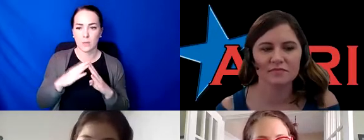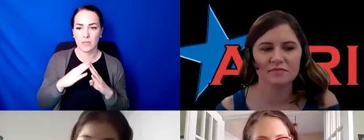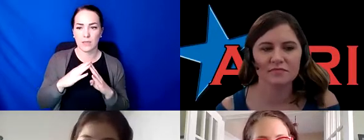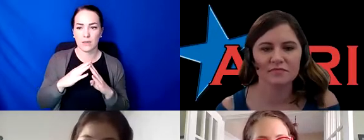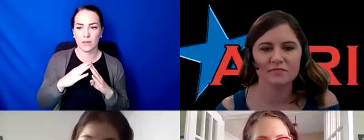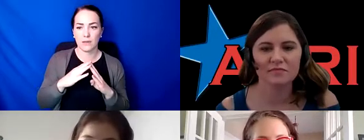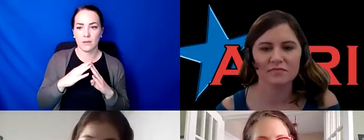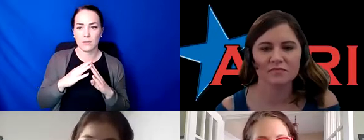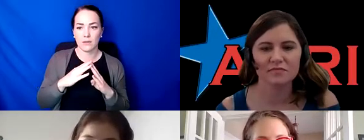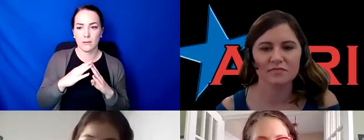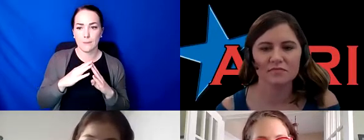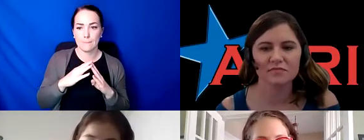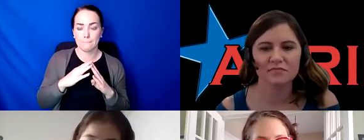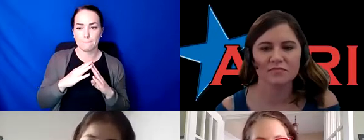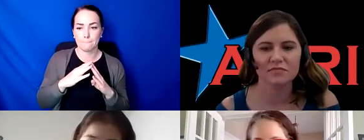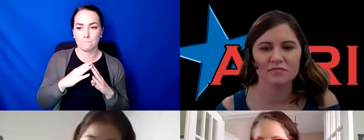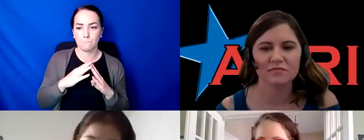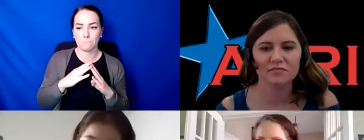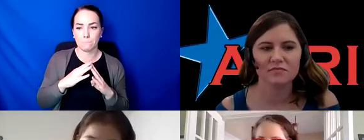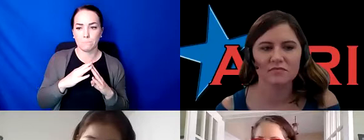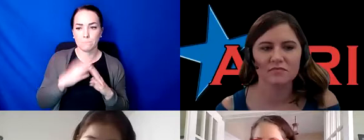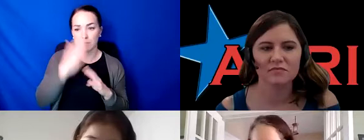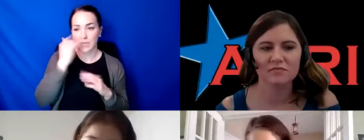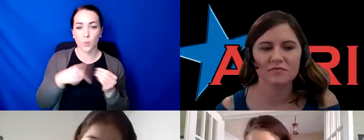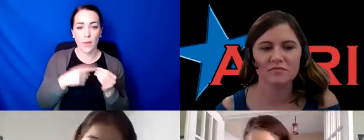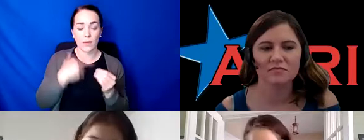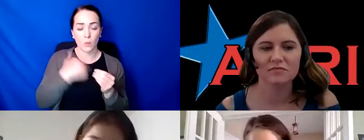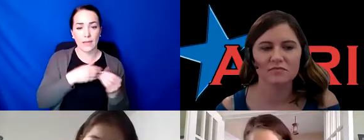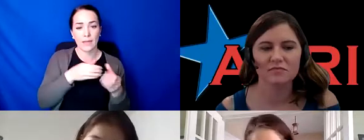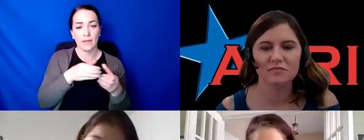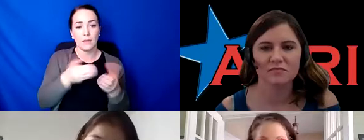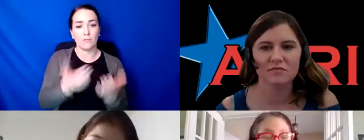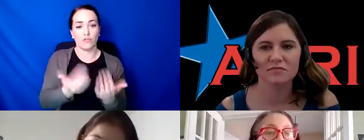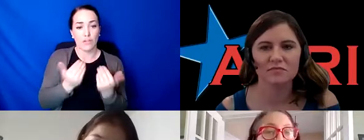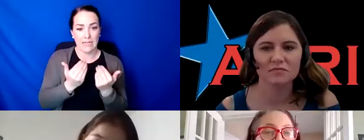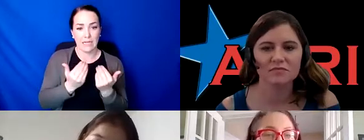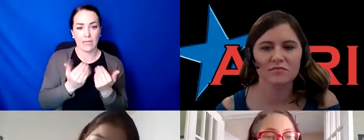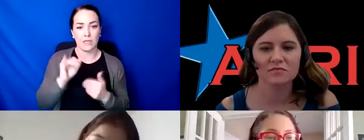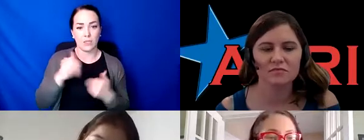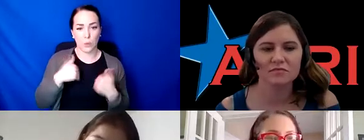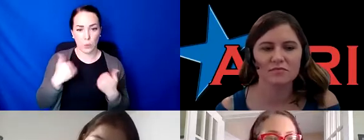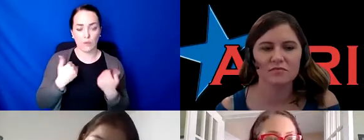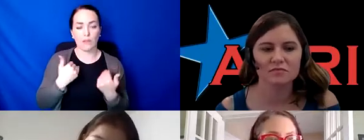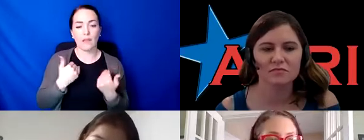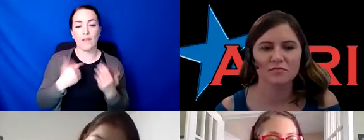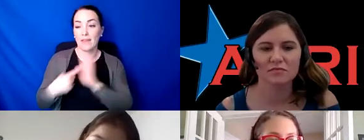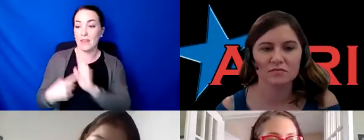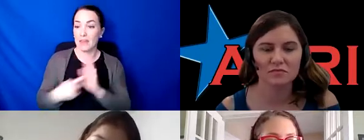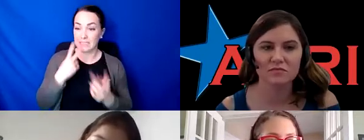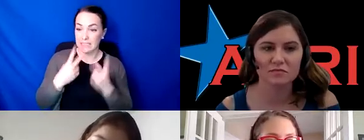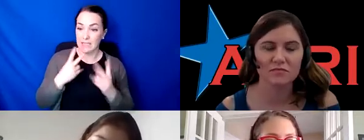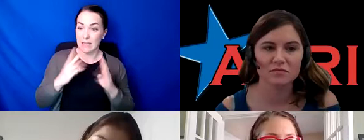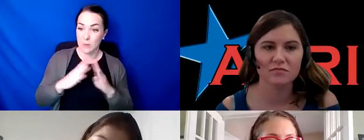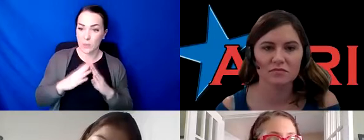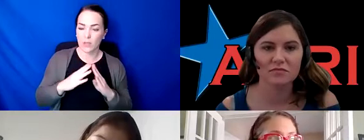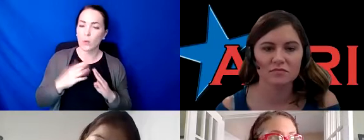also if we are bringing in youth and then they come across that within this community, like, oh, this is where you're going to be accepted. This is where you're